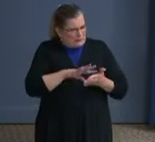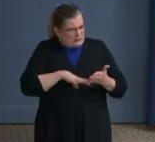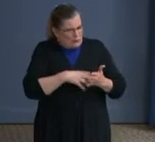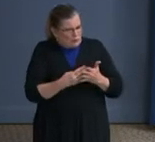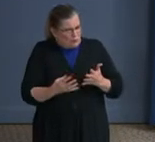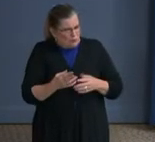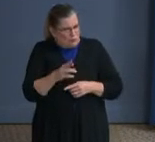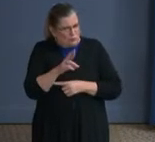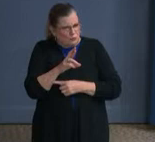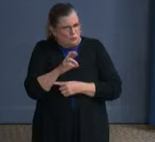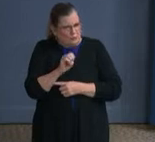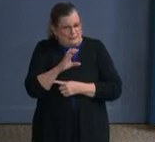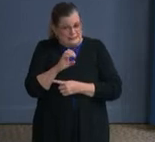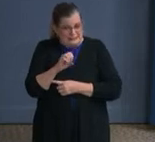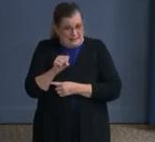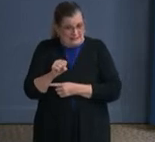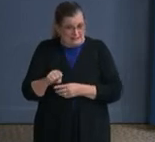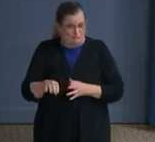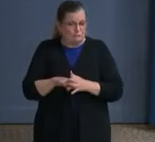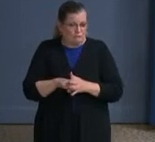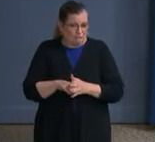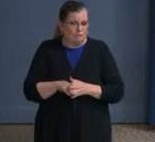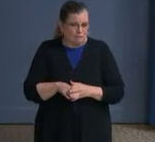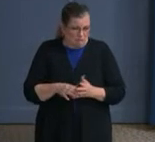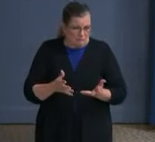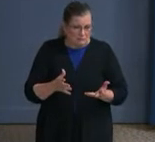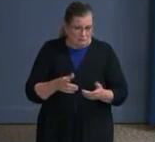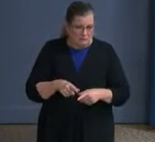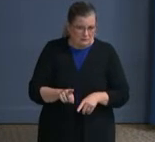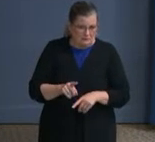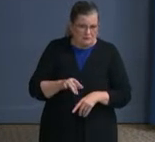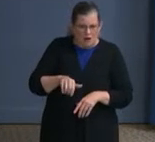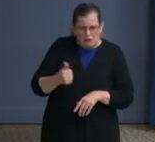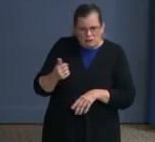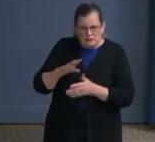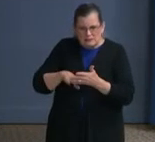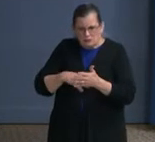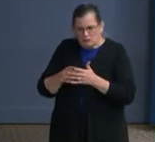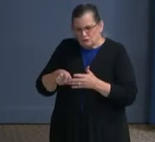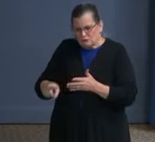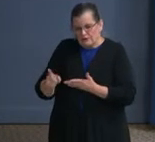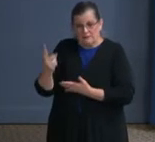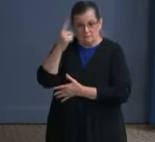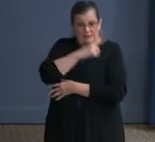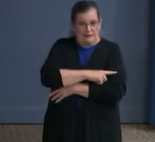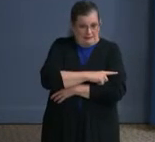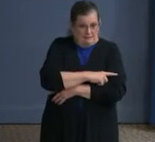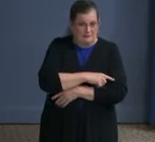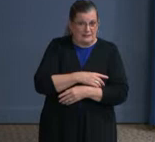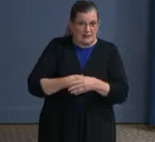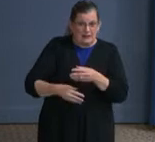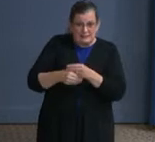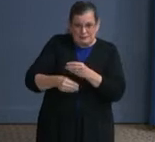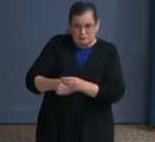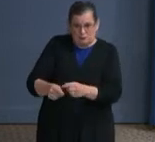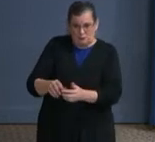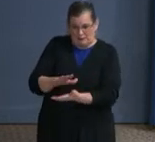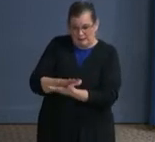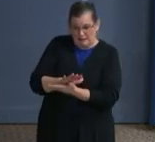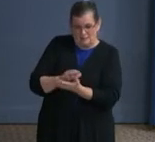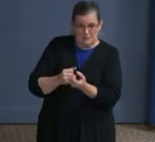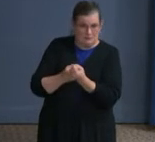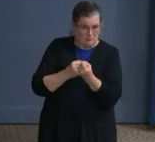afternoon activities and closing activities for the day. In addition to the academic supports that will be taking place during this